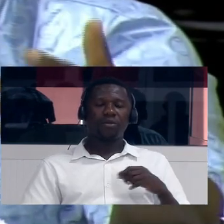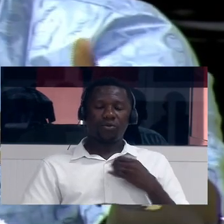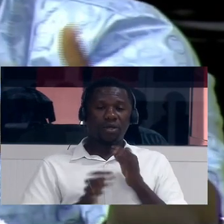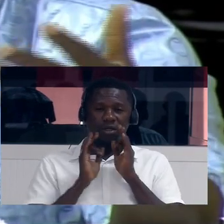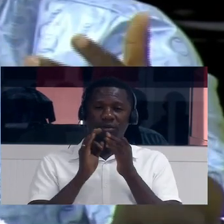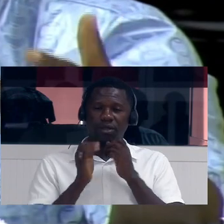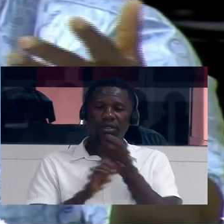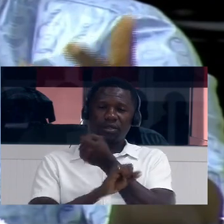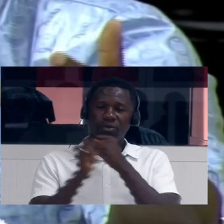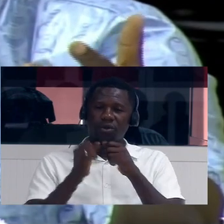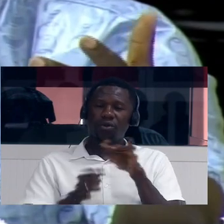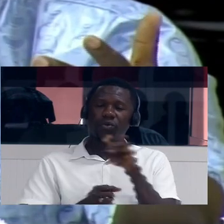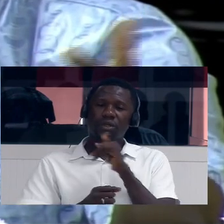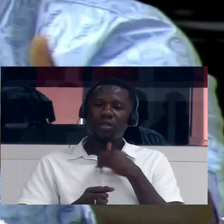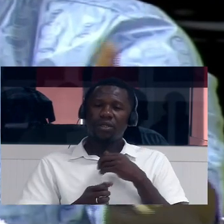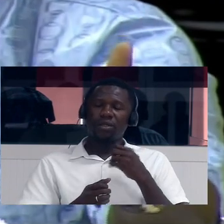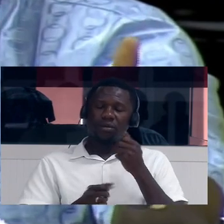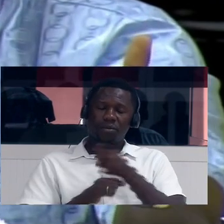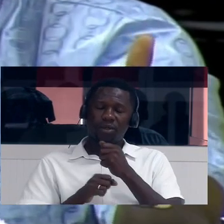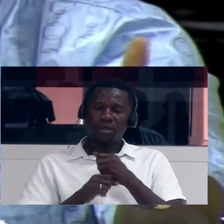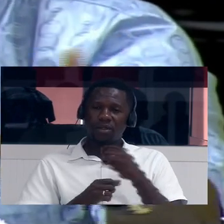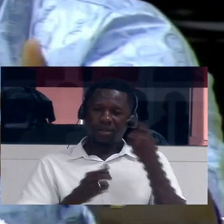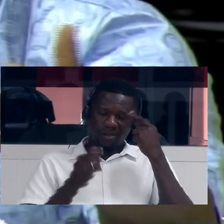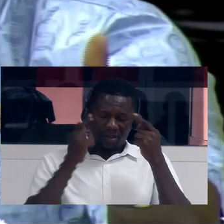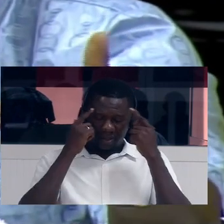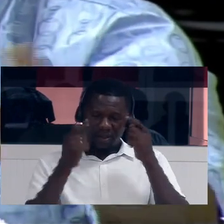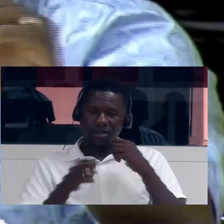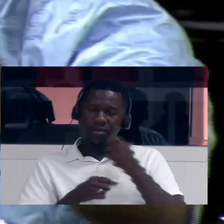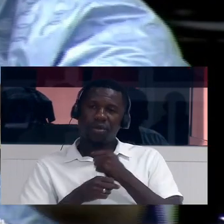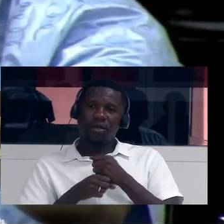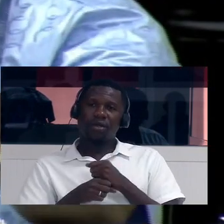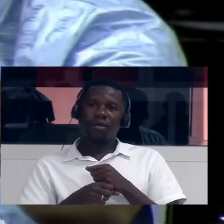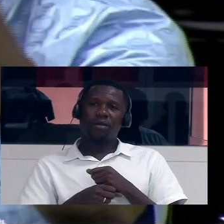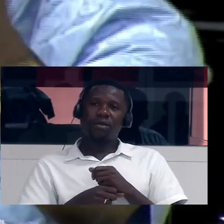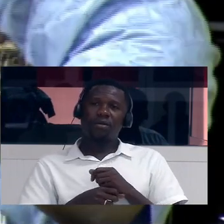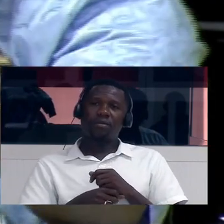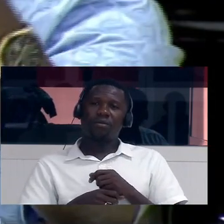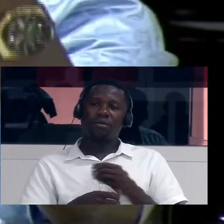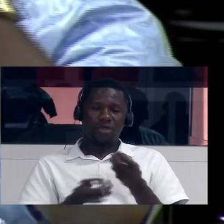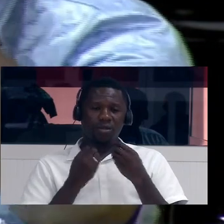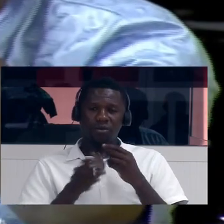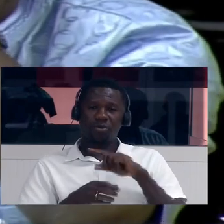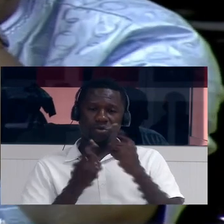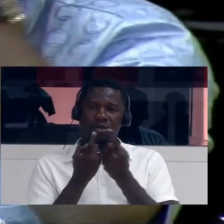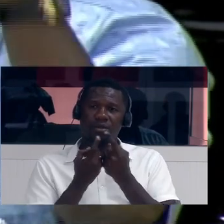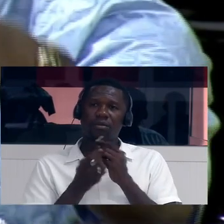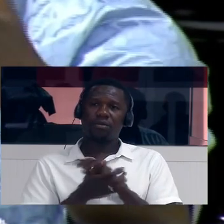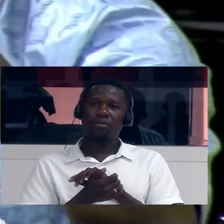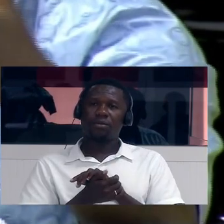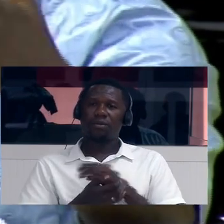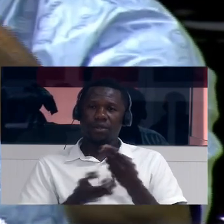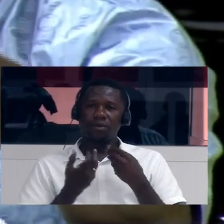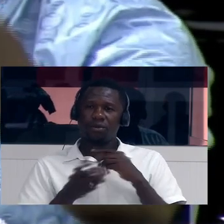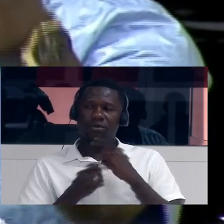in which he made the decisions he made. The circumstances... But tell me something, Council. Let me see whether I can get